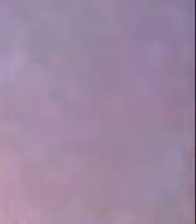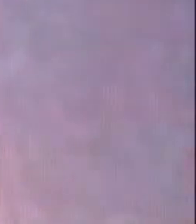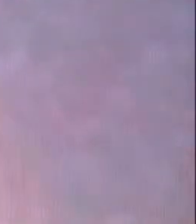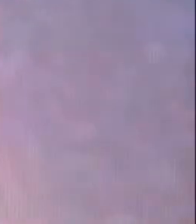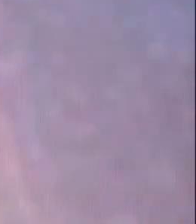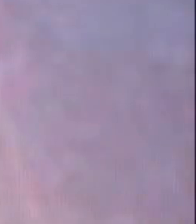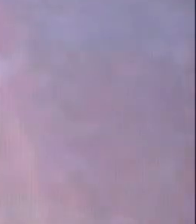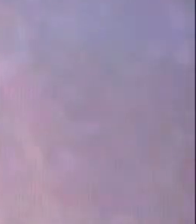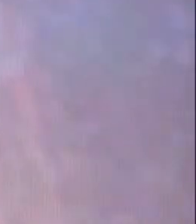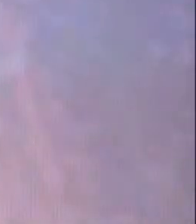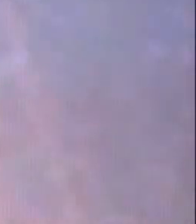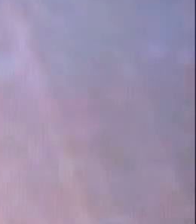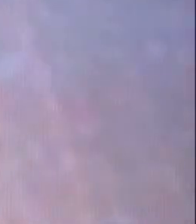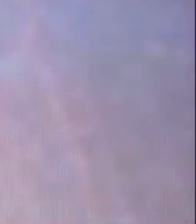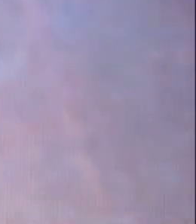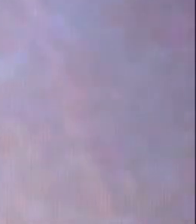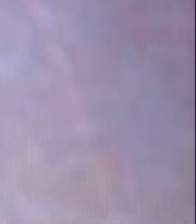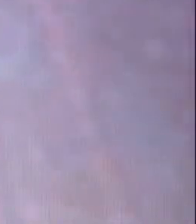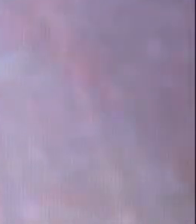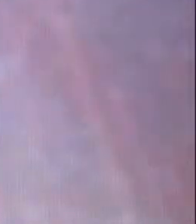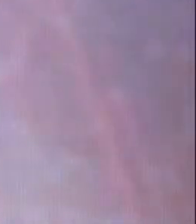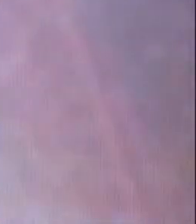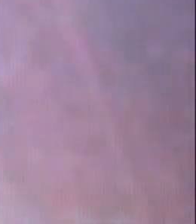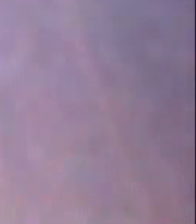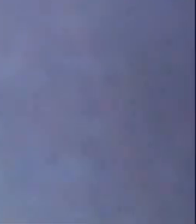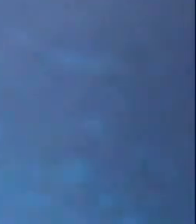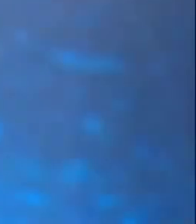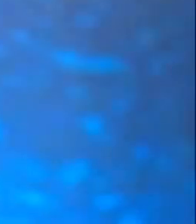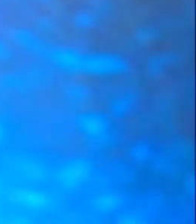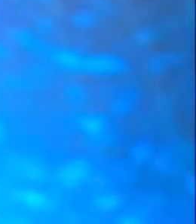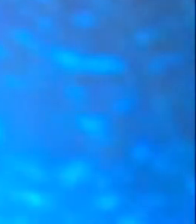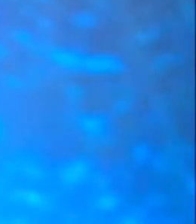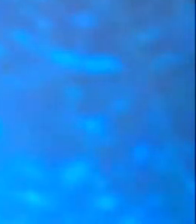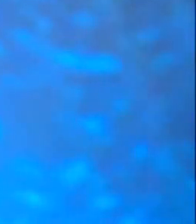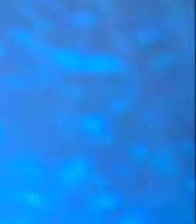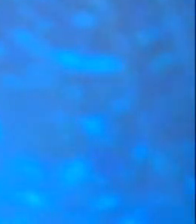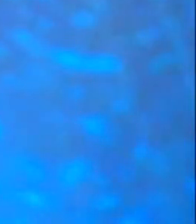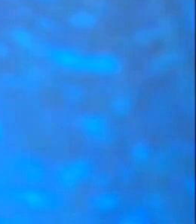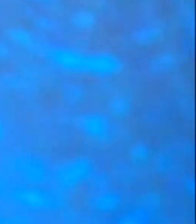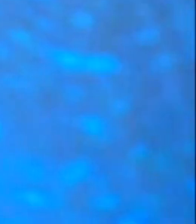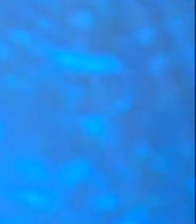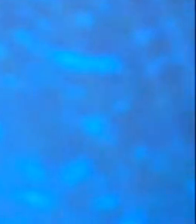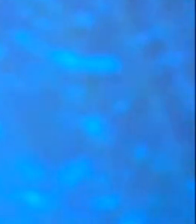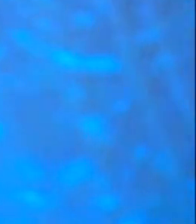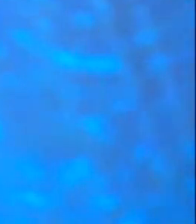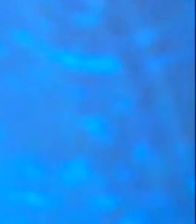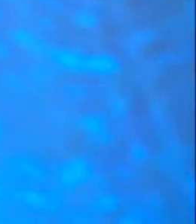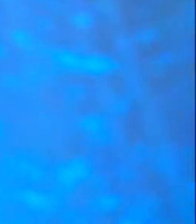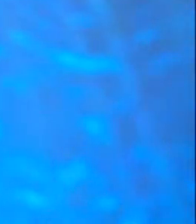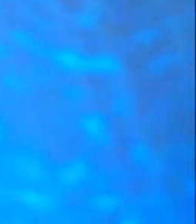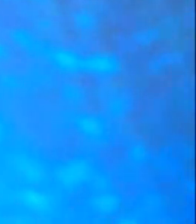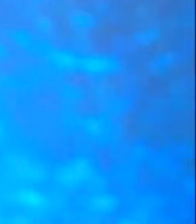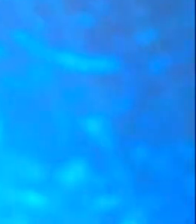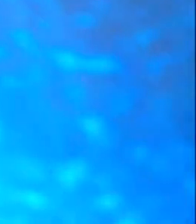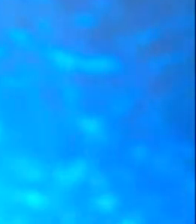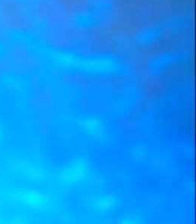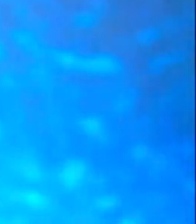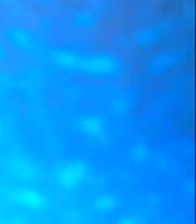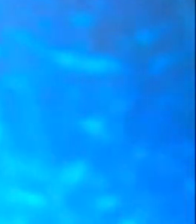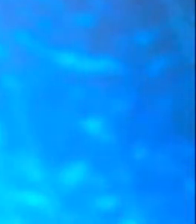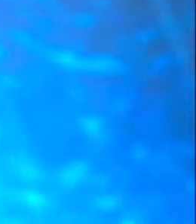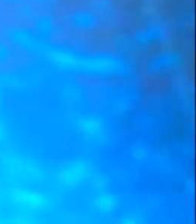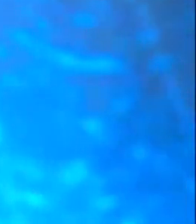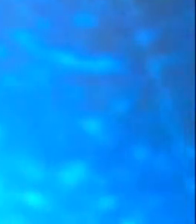We're still thankful for all that you're doing in our lives. We worship you,